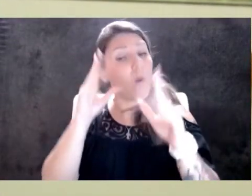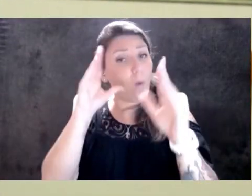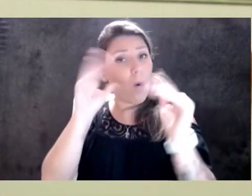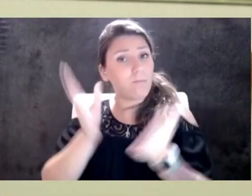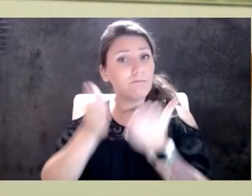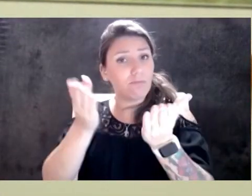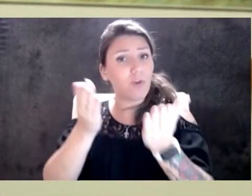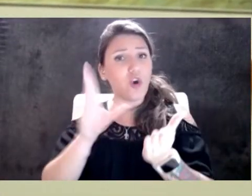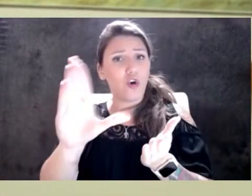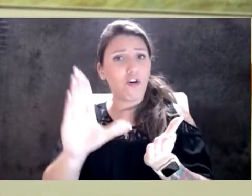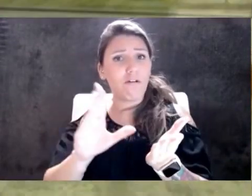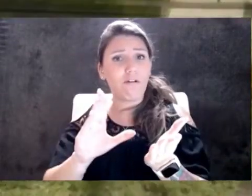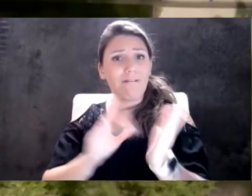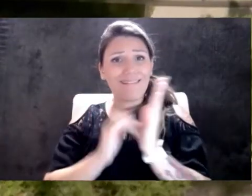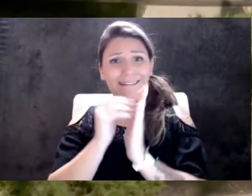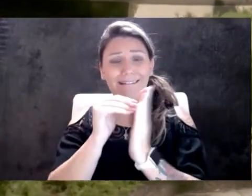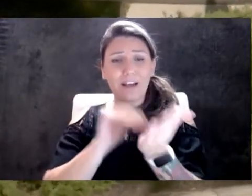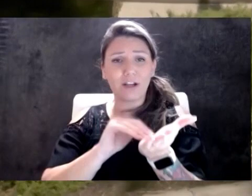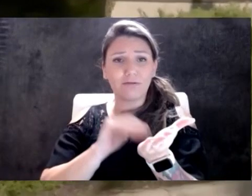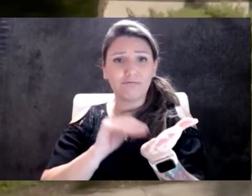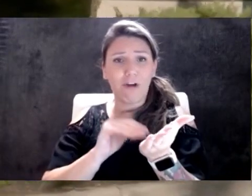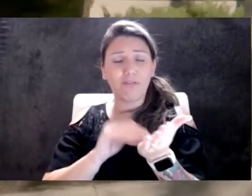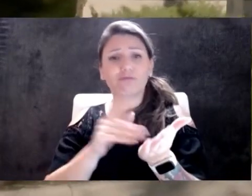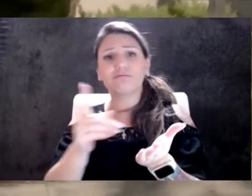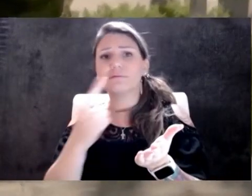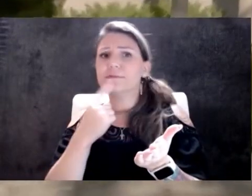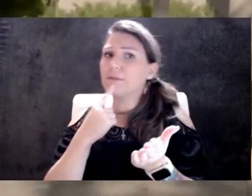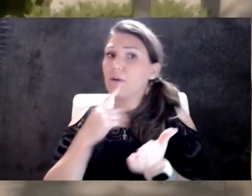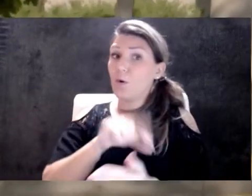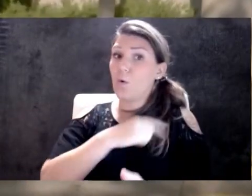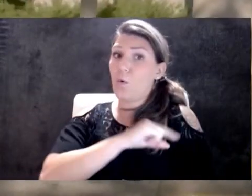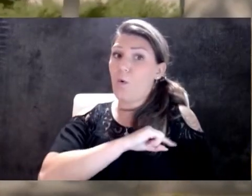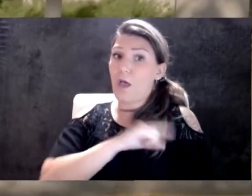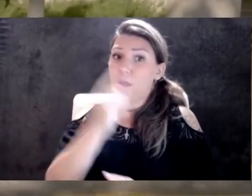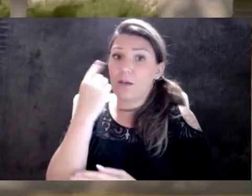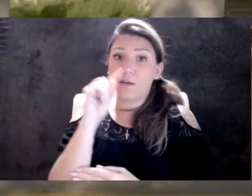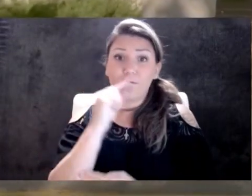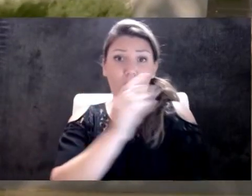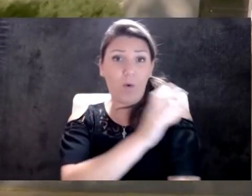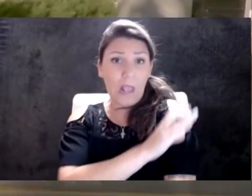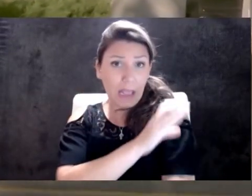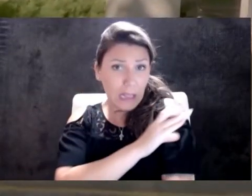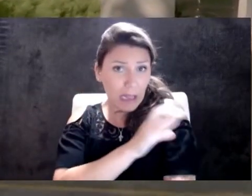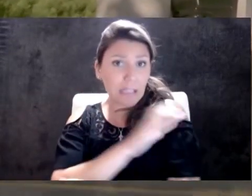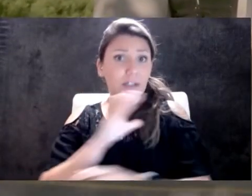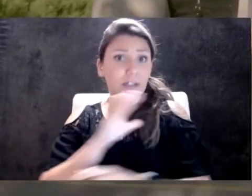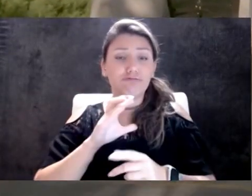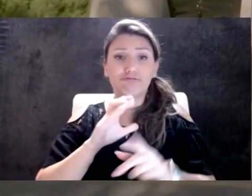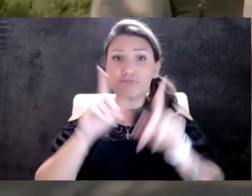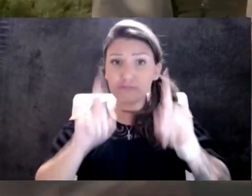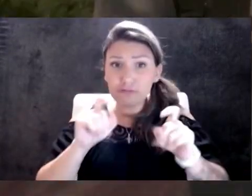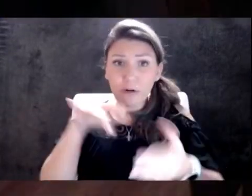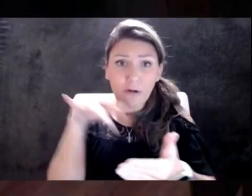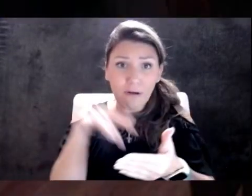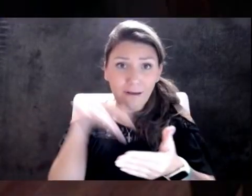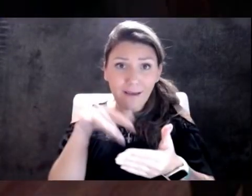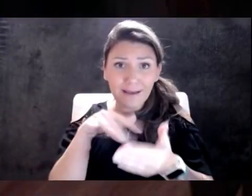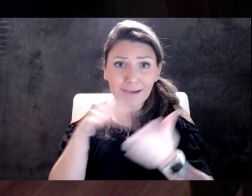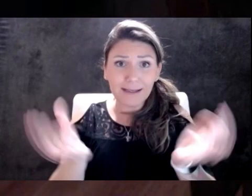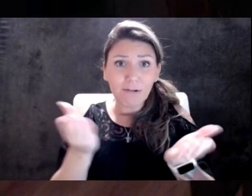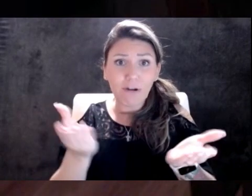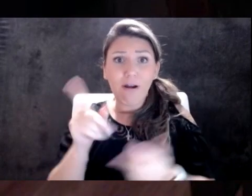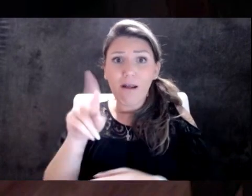Dr. Priyanka Sharma, told her she qualified for a clinical trial at the University of Kansas Cancer Center. She was always